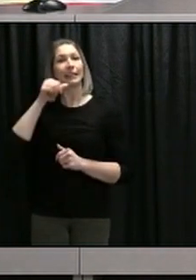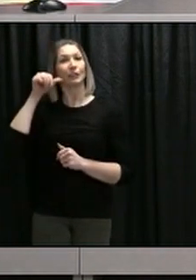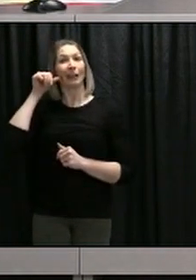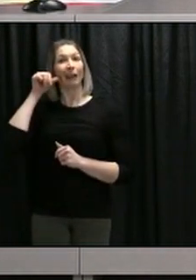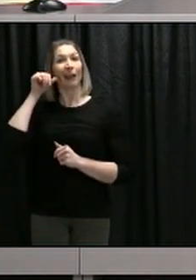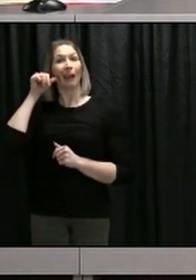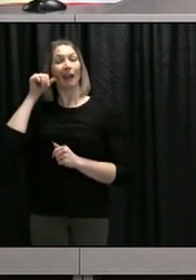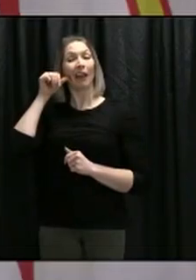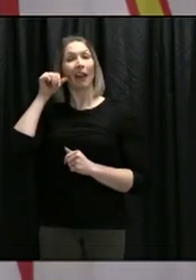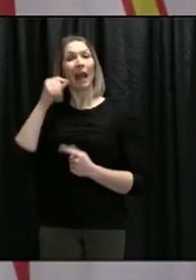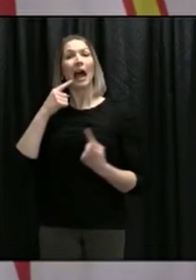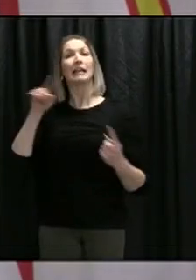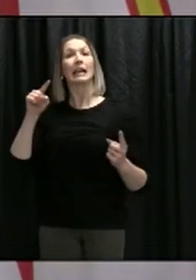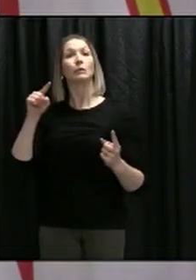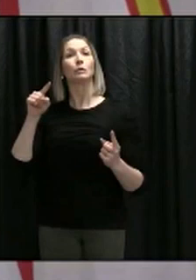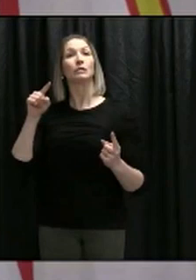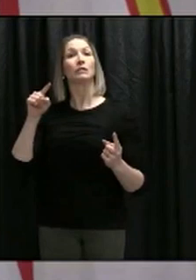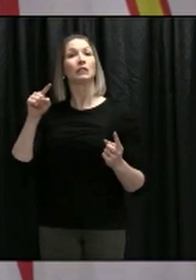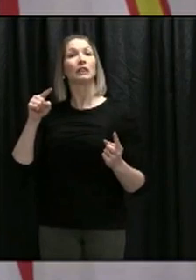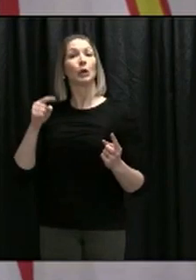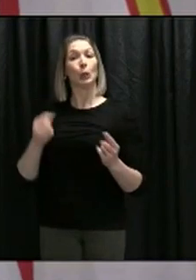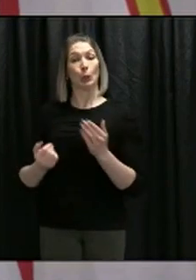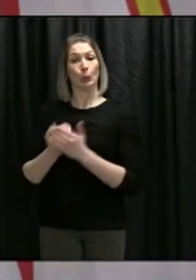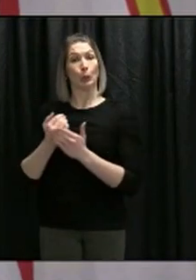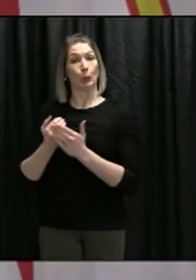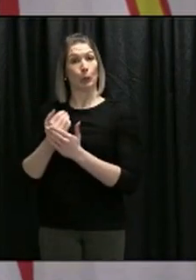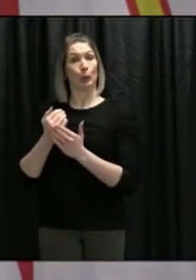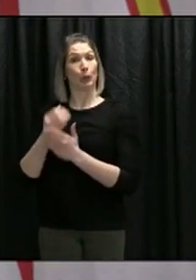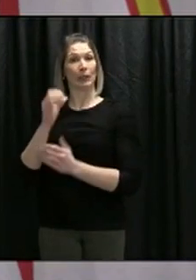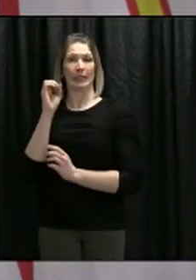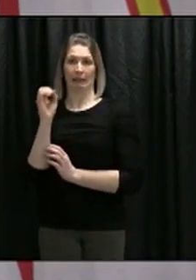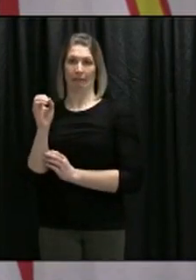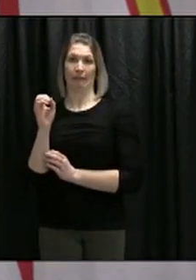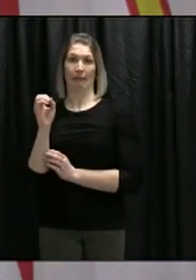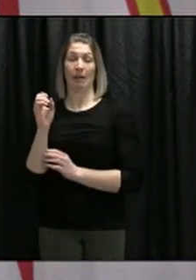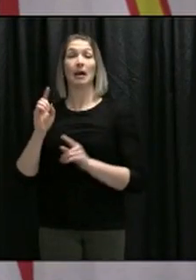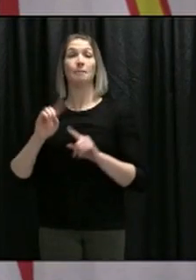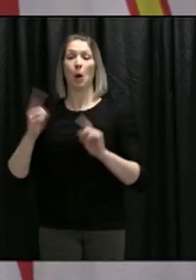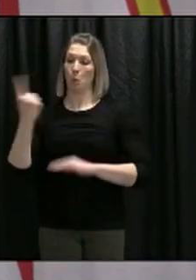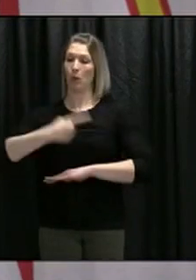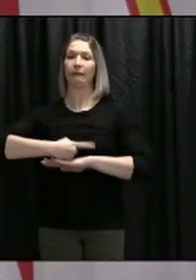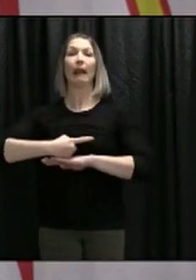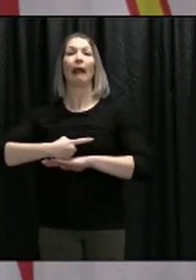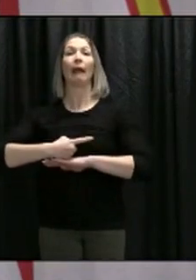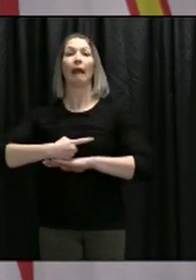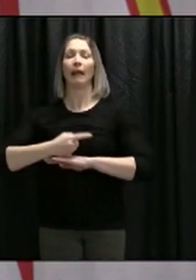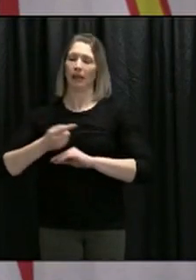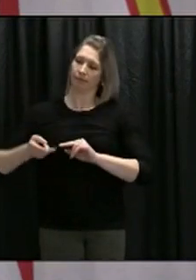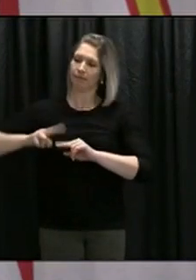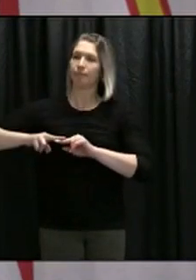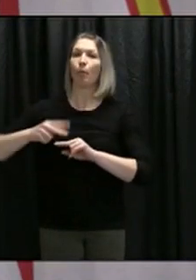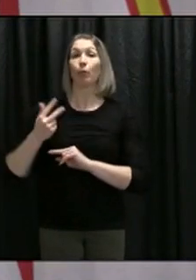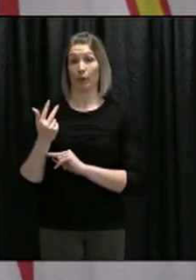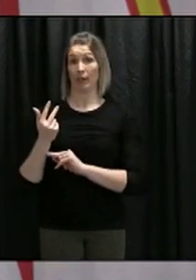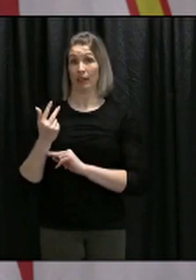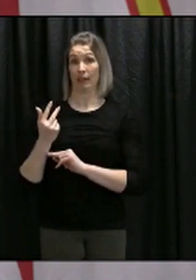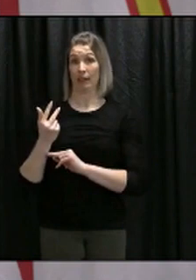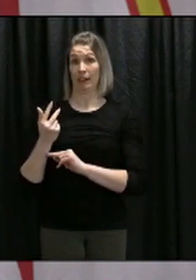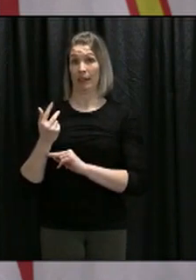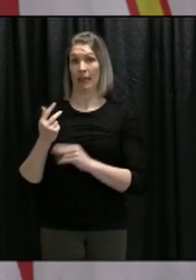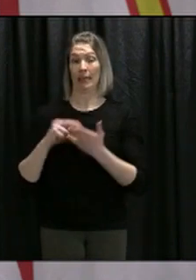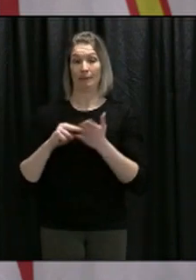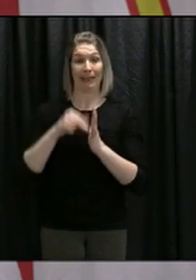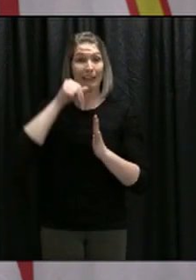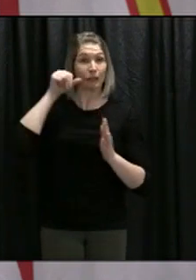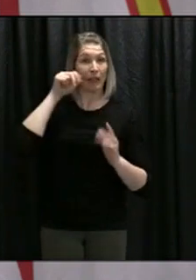no new positive cases in Newfoundland and Labrador, and just 24 hours later, well, we have 3, as Dr.